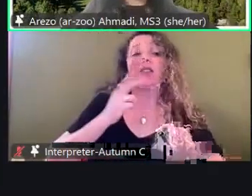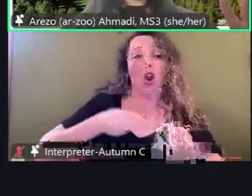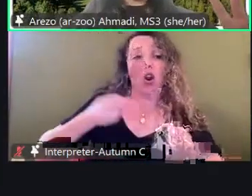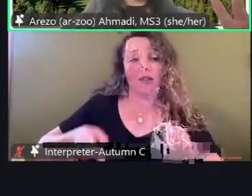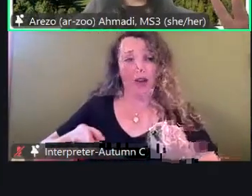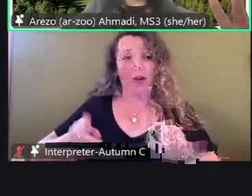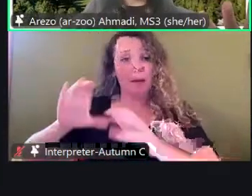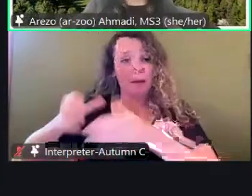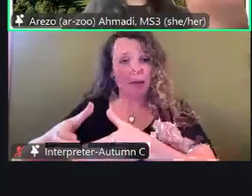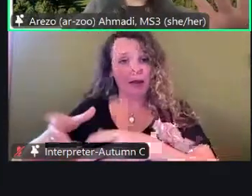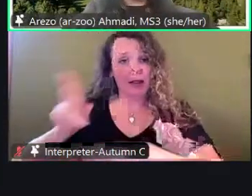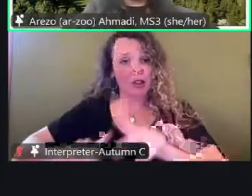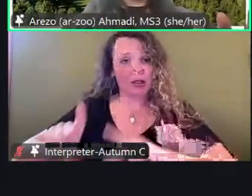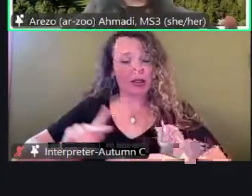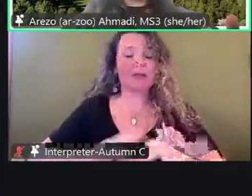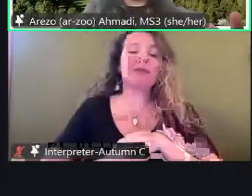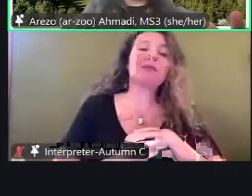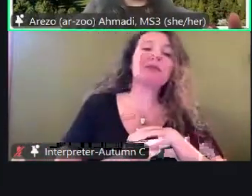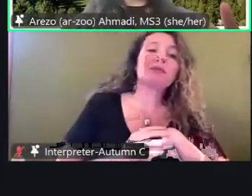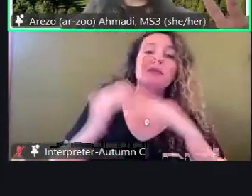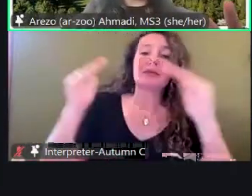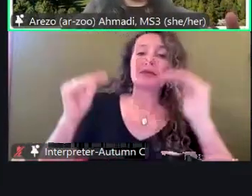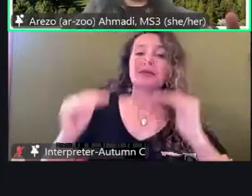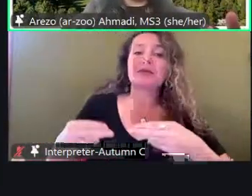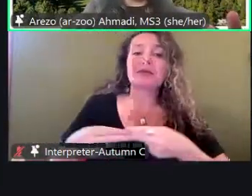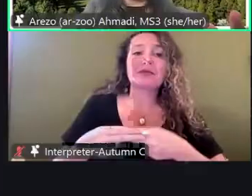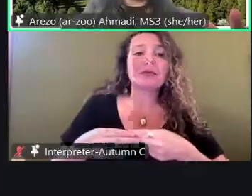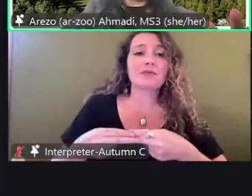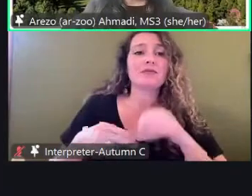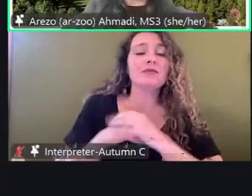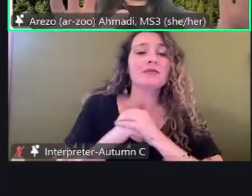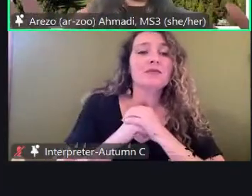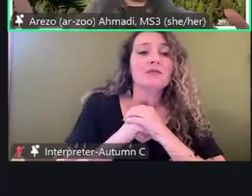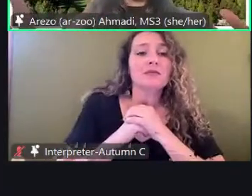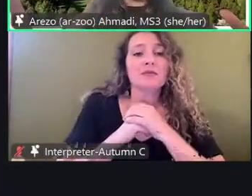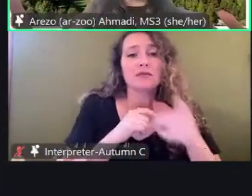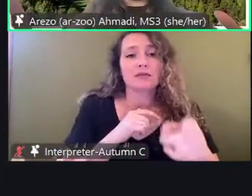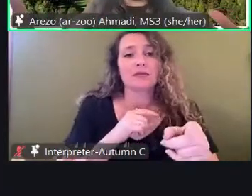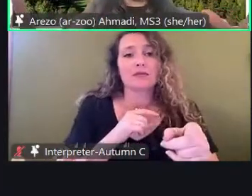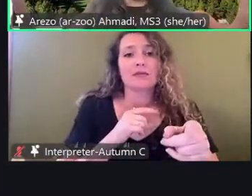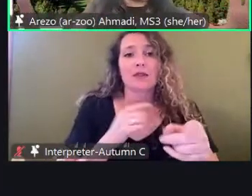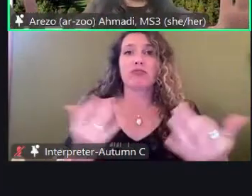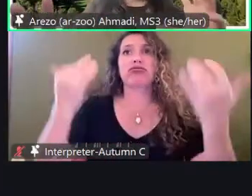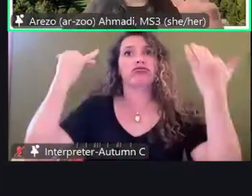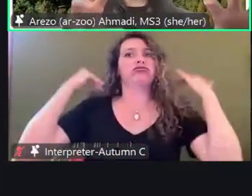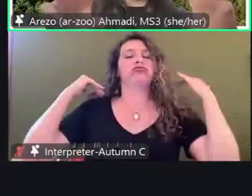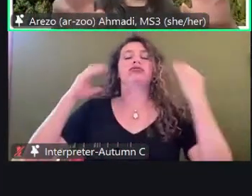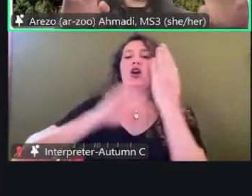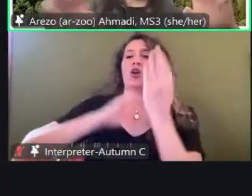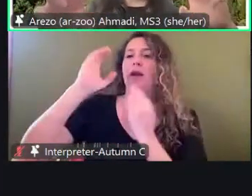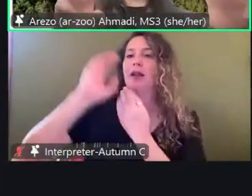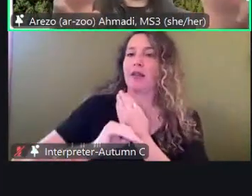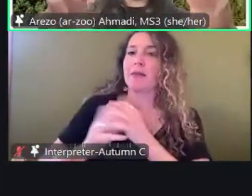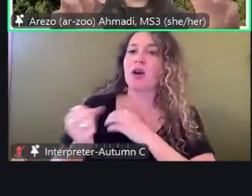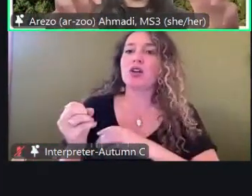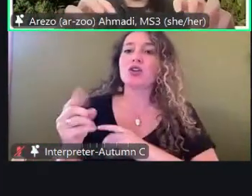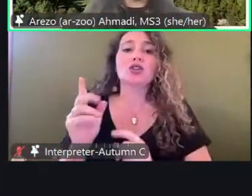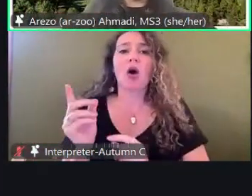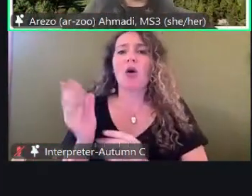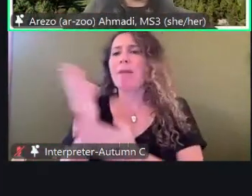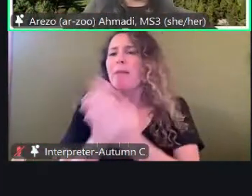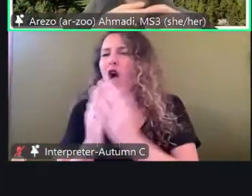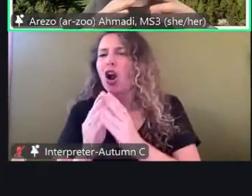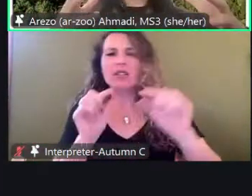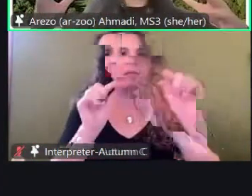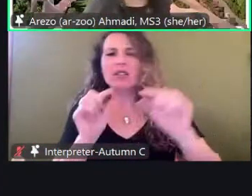So the next screen that I'm about to show is our curriculum. So it might be kind of overwhelming. So I'm going to take some pieces of